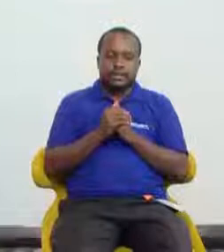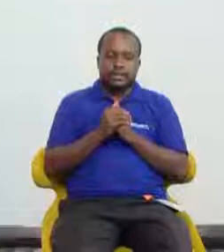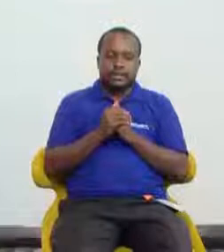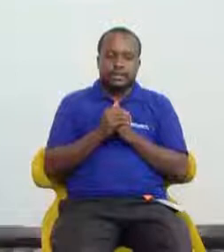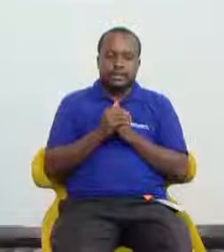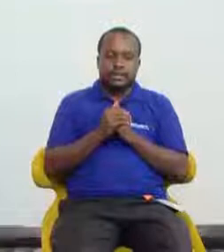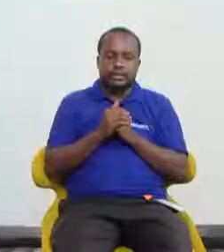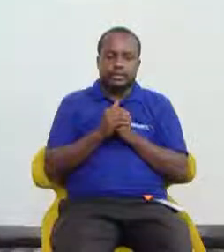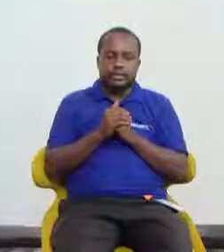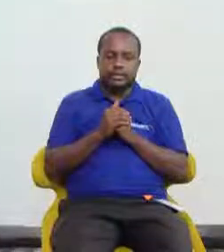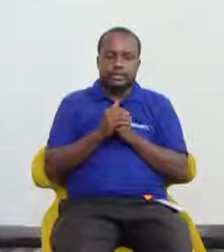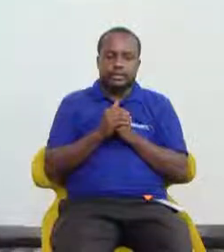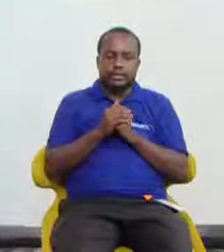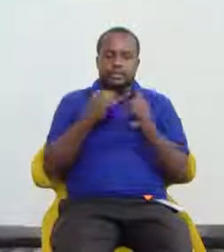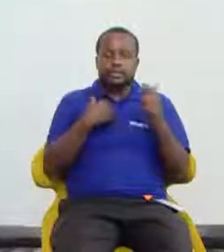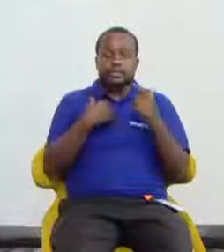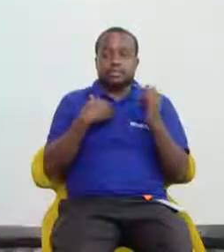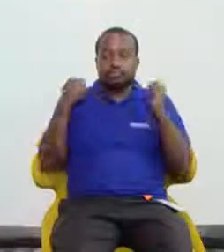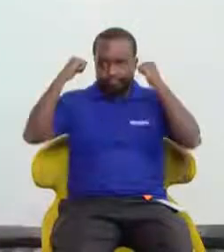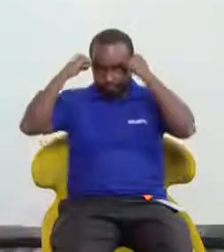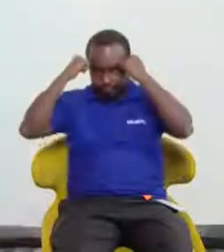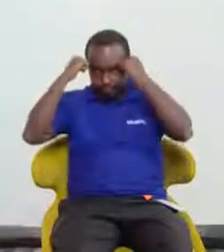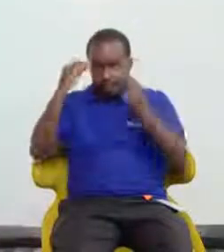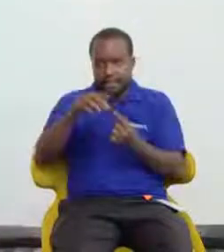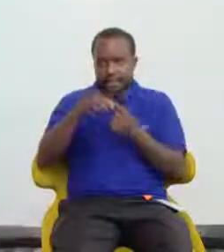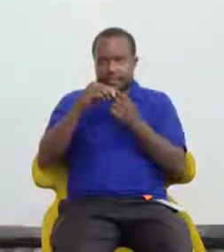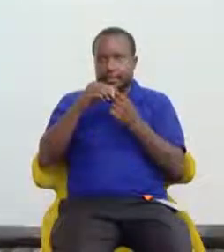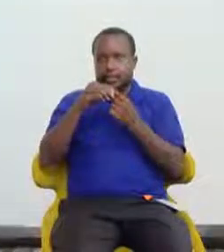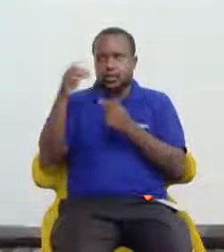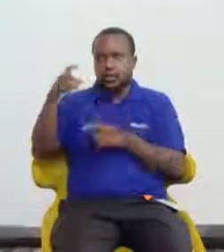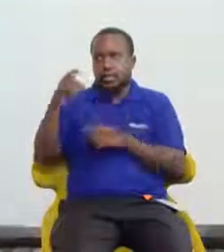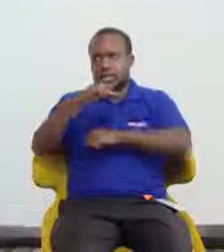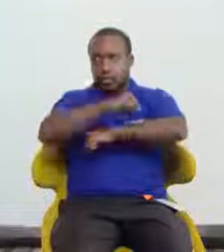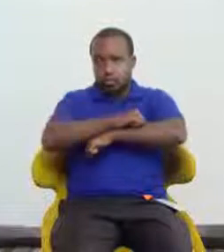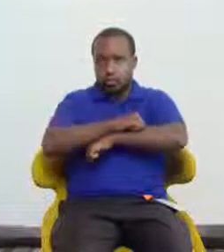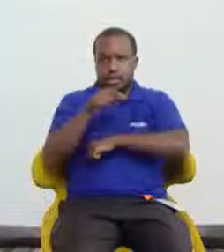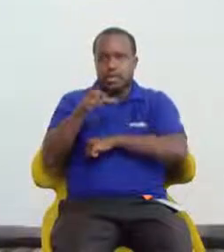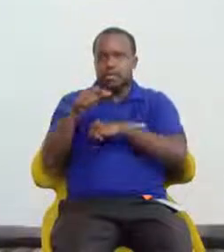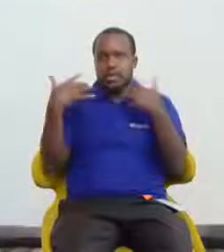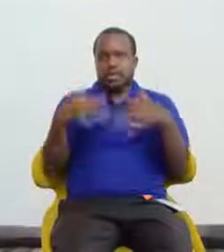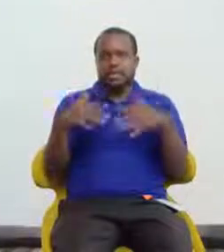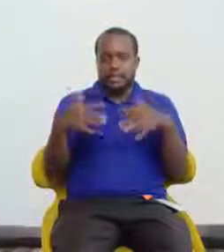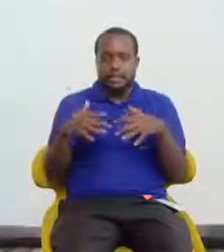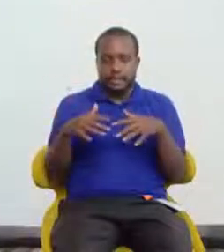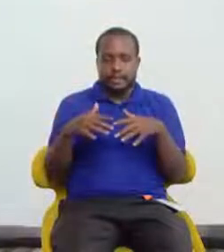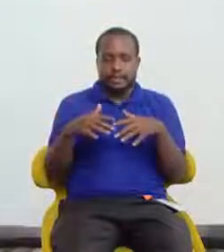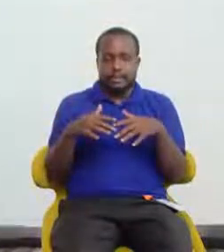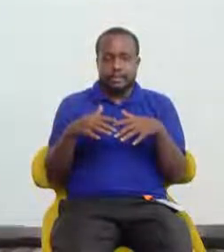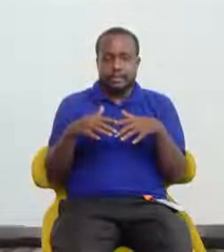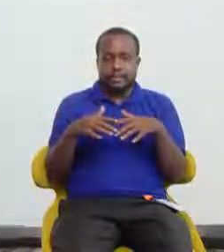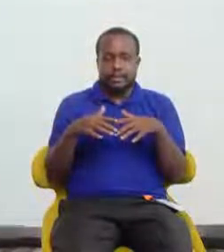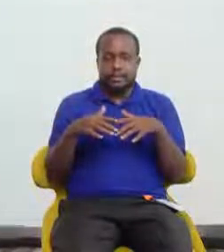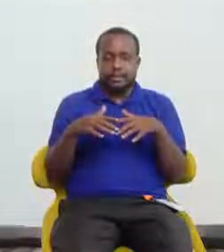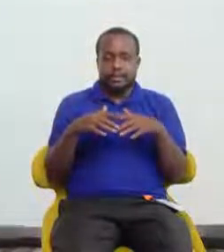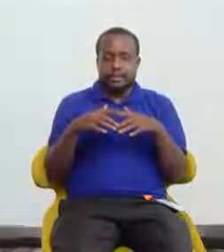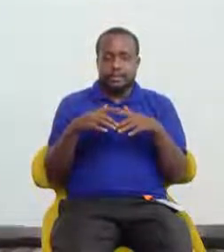I went into a special needs school, and it was amazing. I don't want to lie to you. It was amazing because